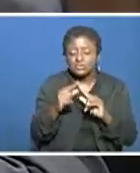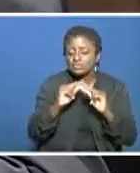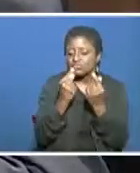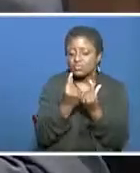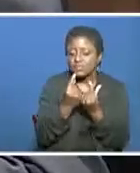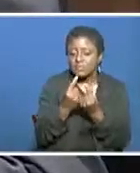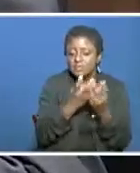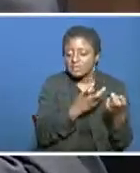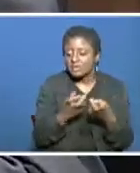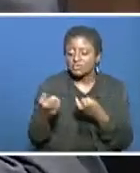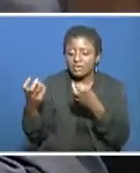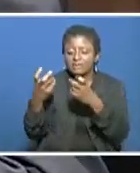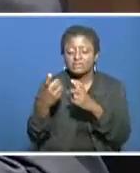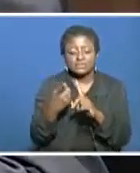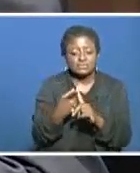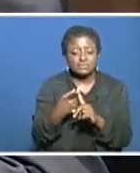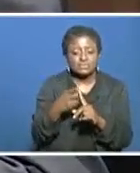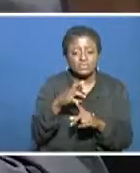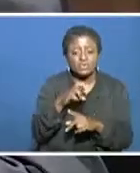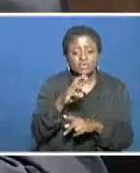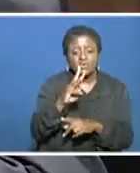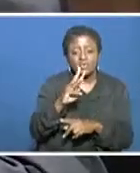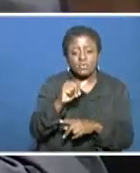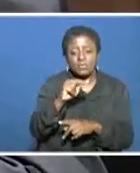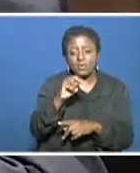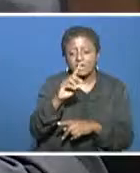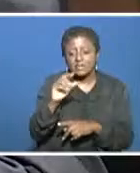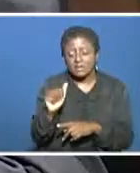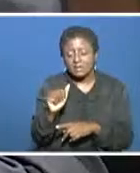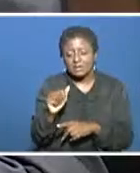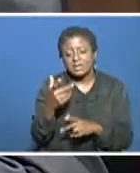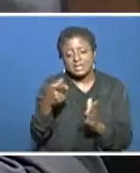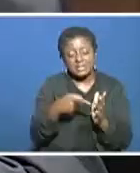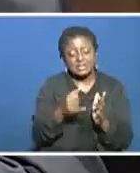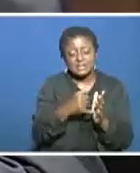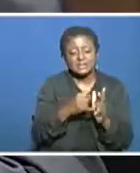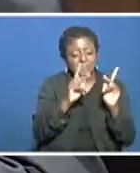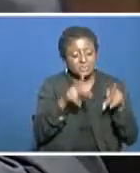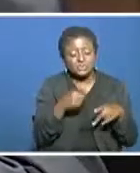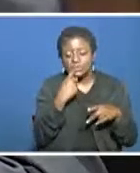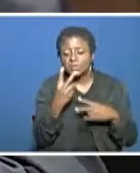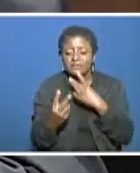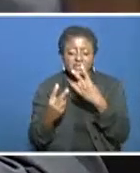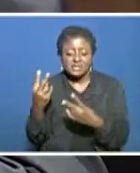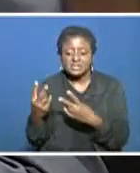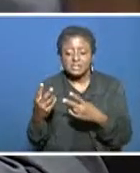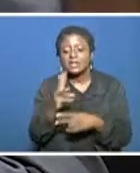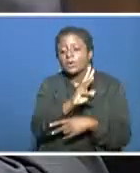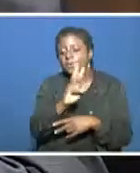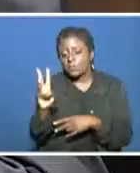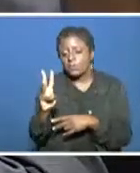of an individual who visited one of the West African countries. The